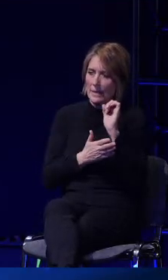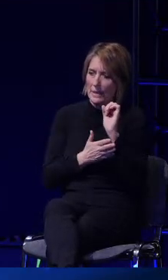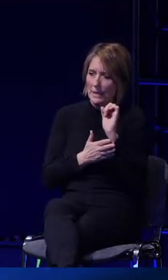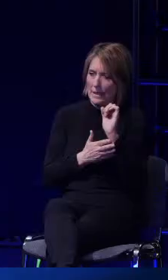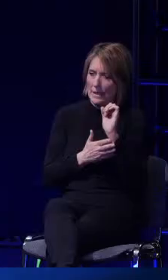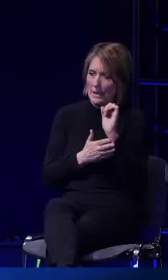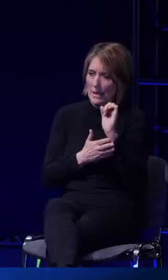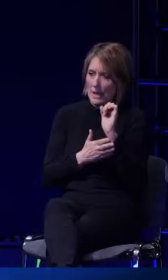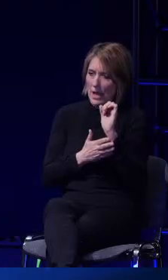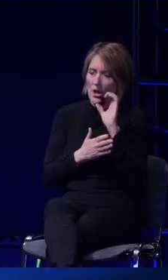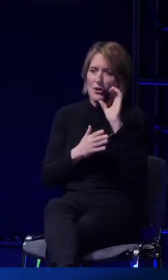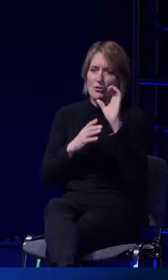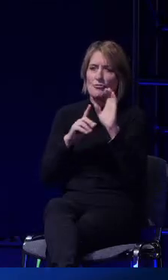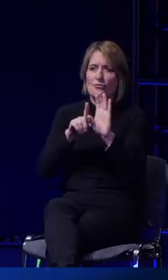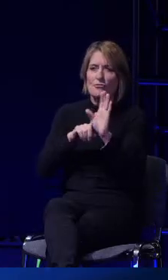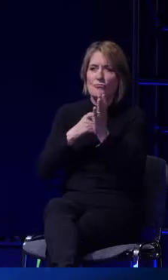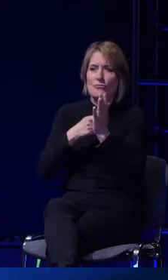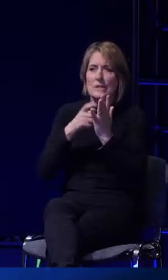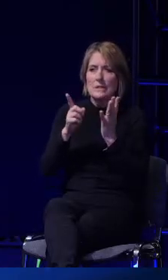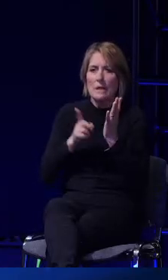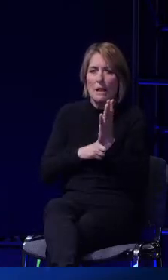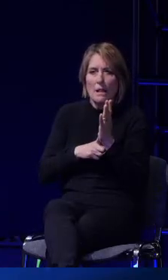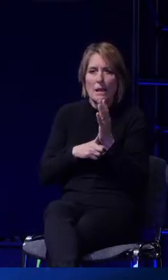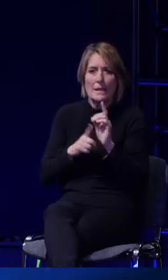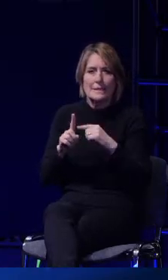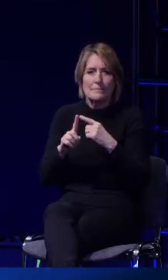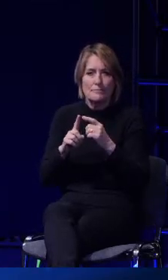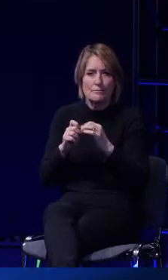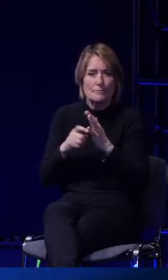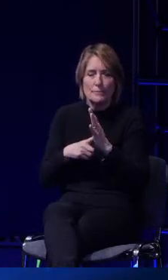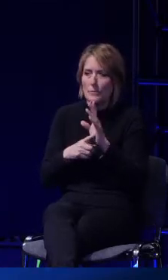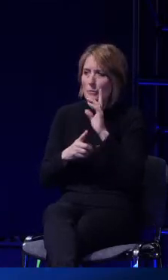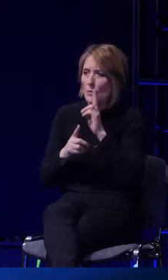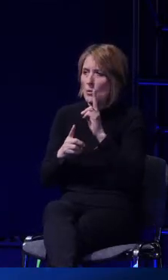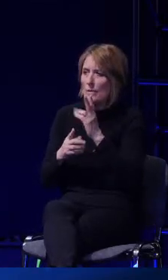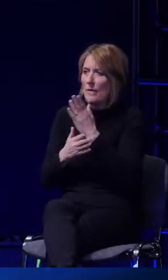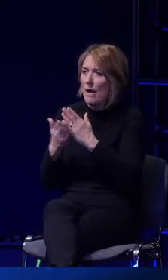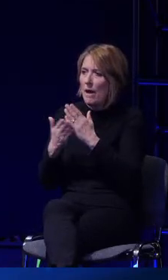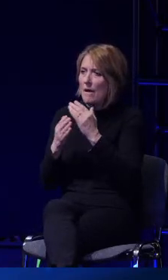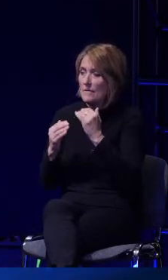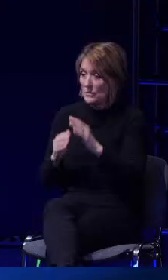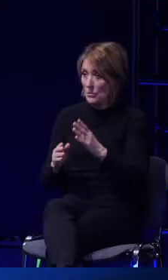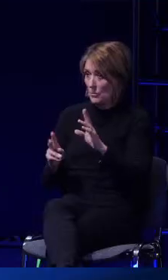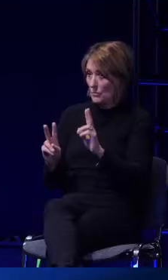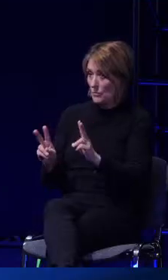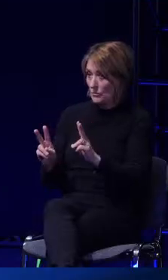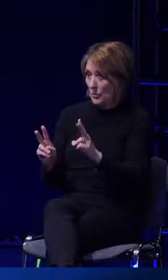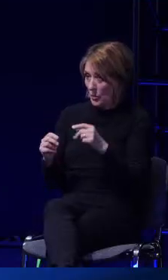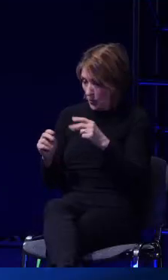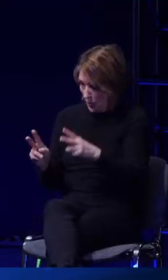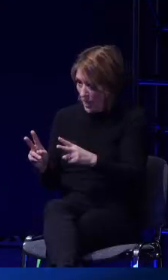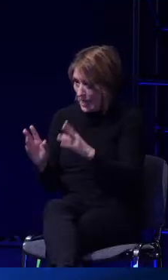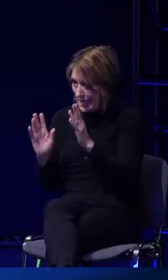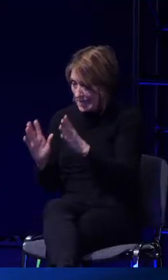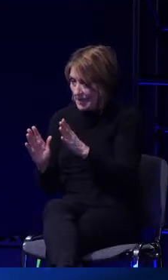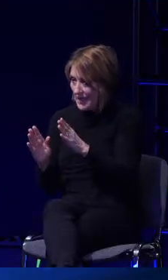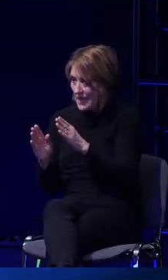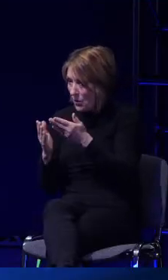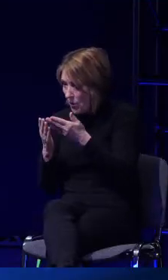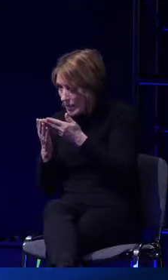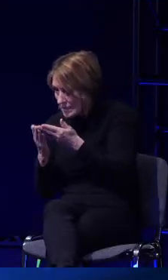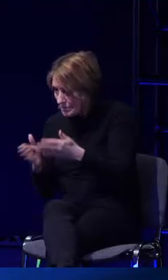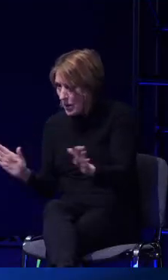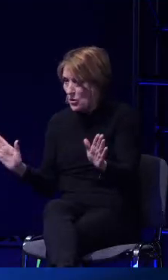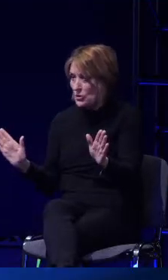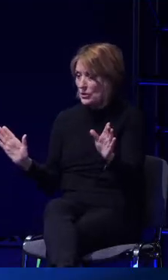like completely different lenses every half a stop. So we'd pick the half stop that looked the way we wanted, and then all of the exposure and all of the color